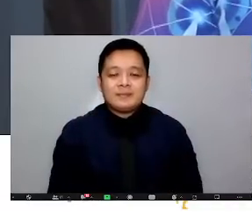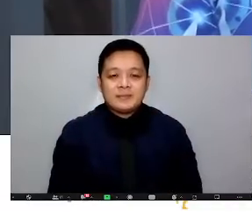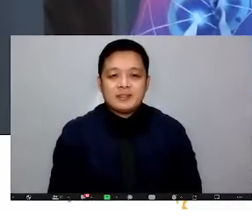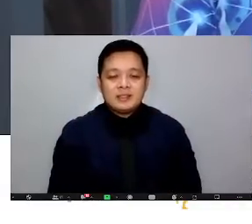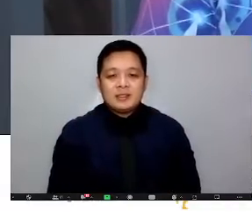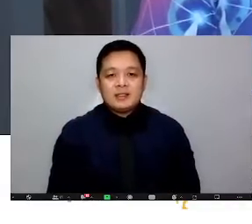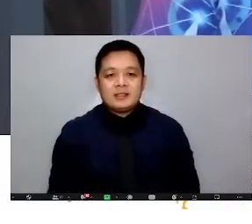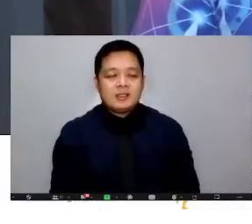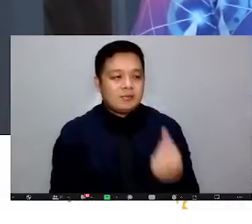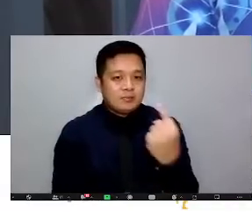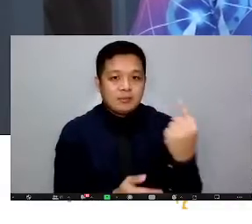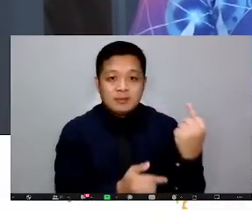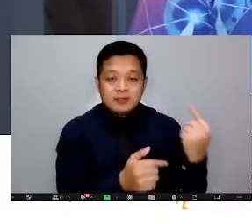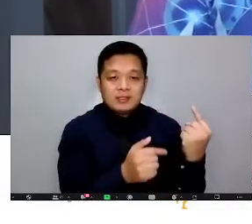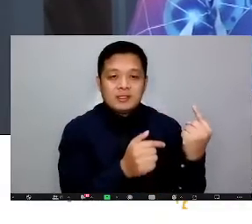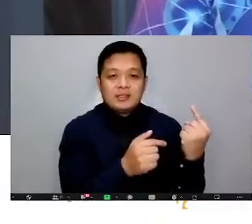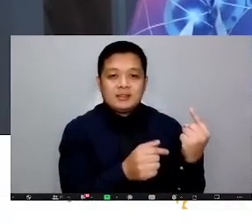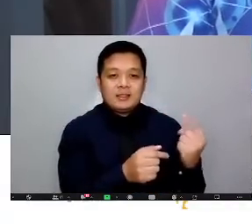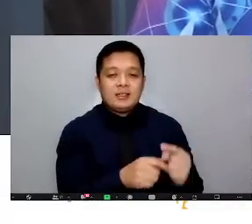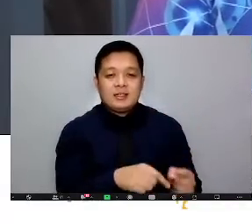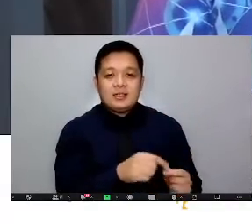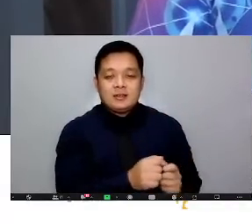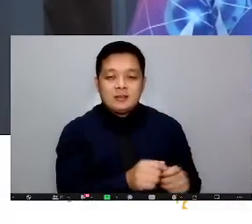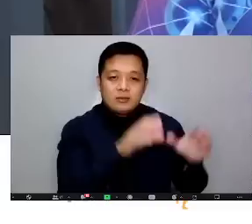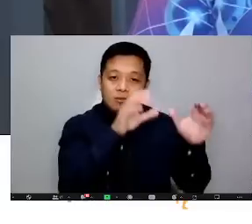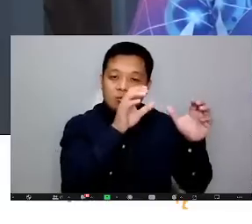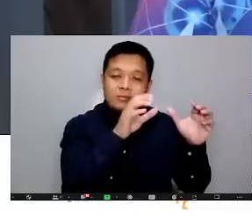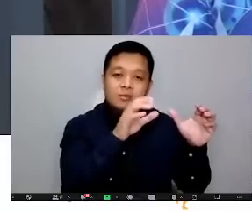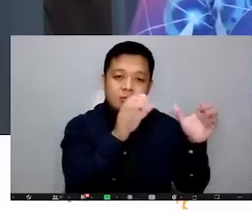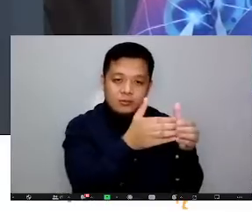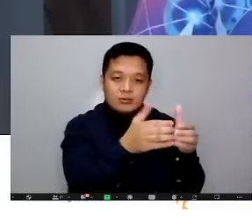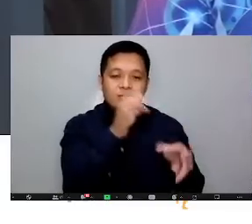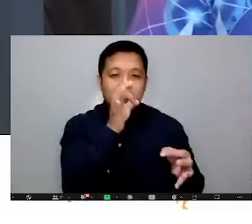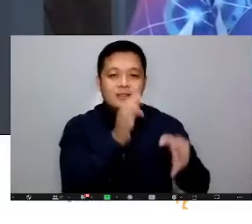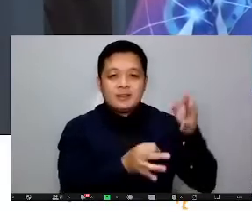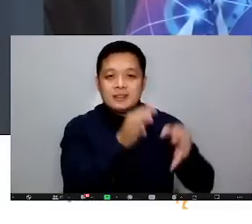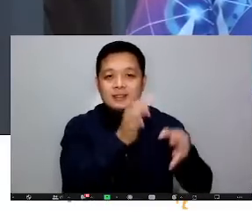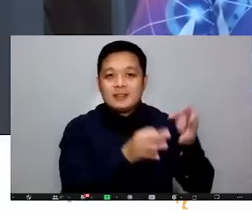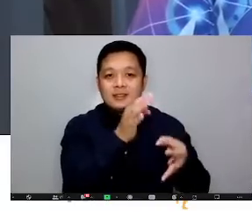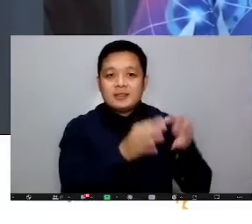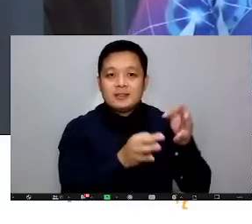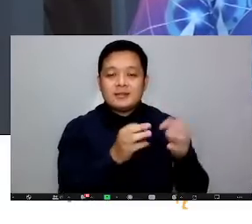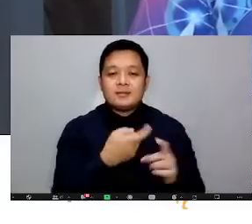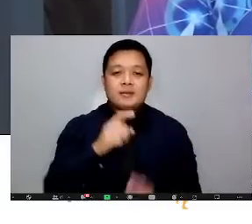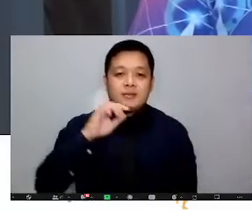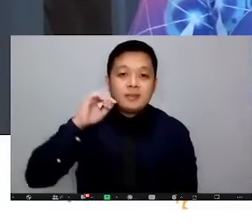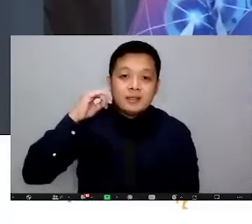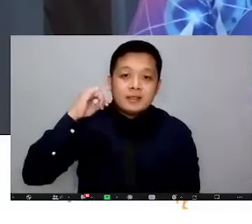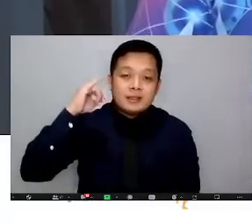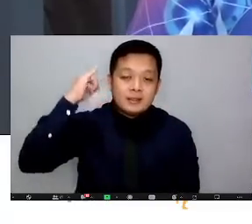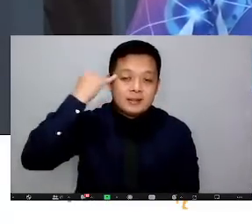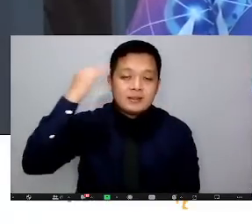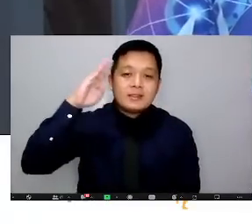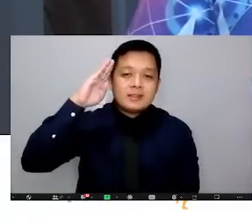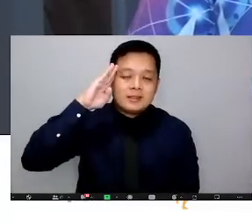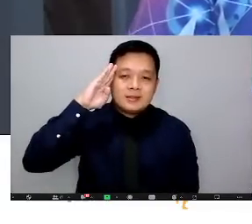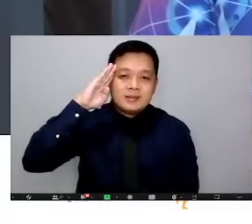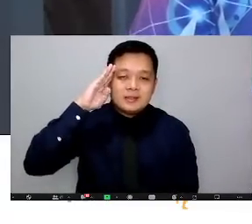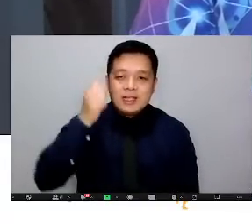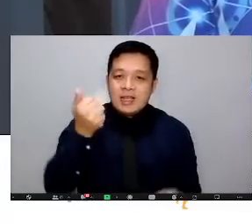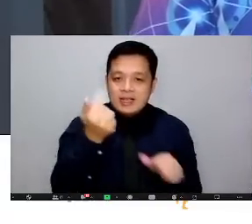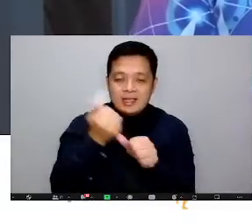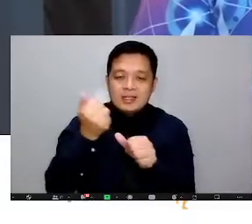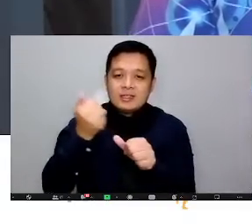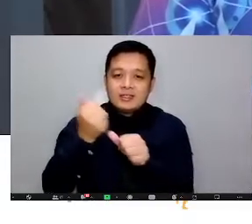category board of judges, we have Dr. Neil Andrew D. Bascos, assistant professor from the University of